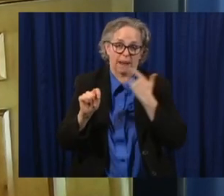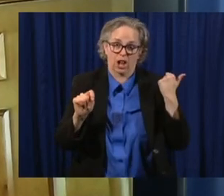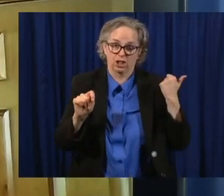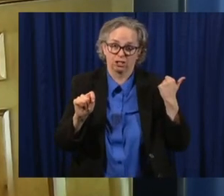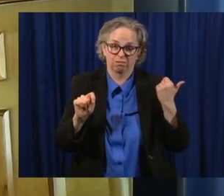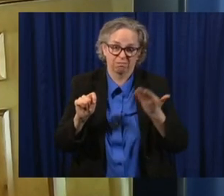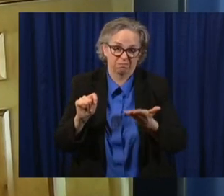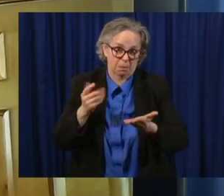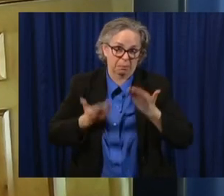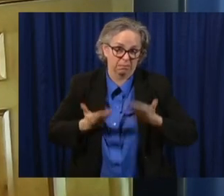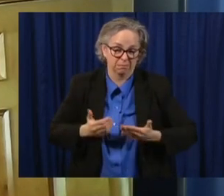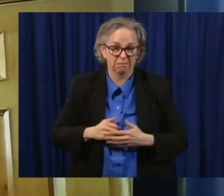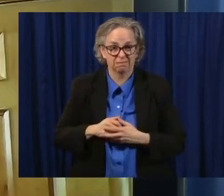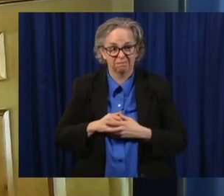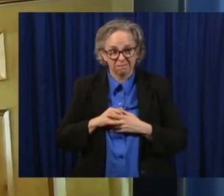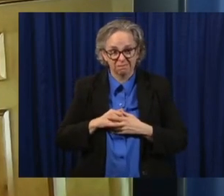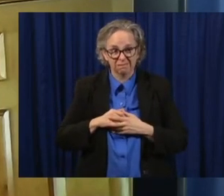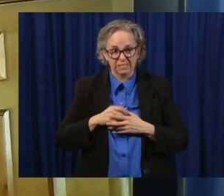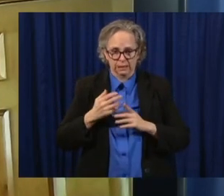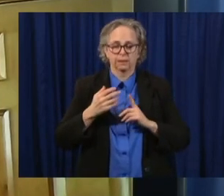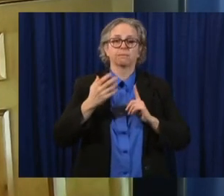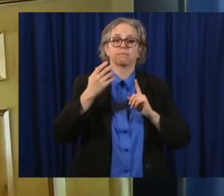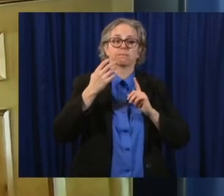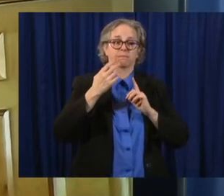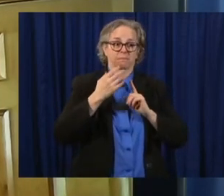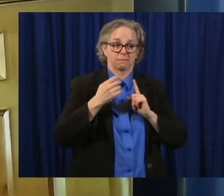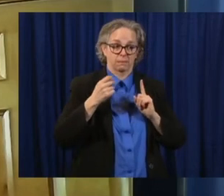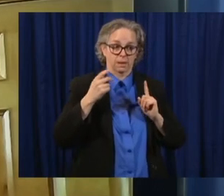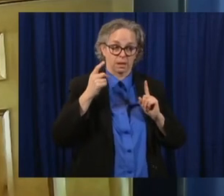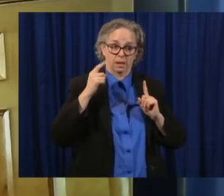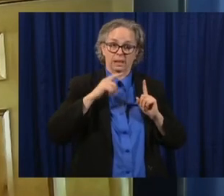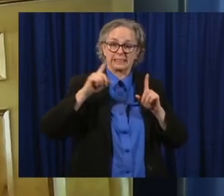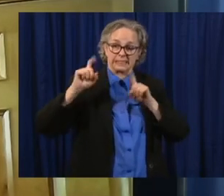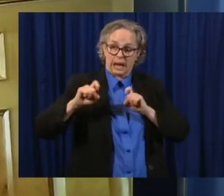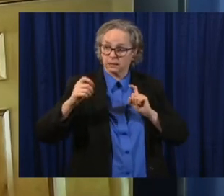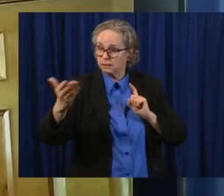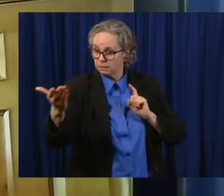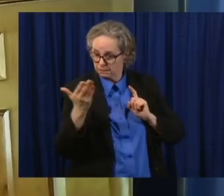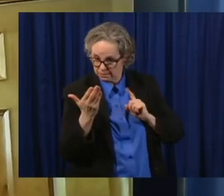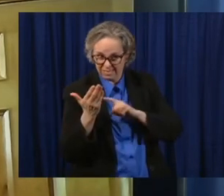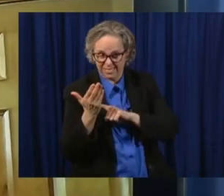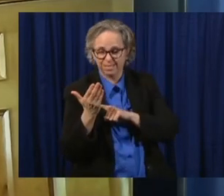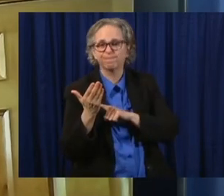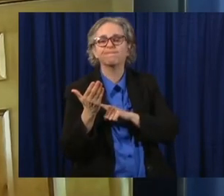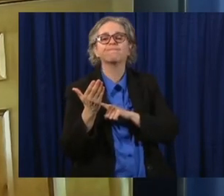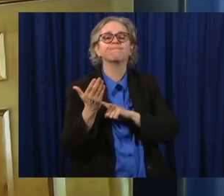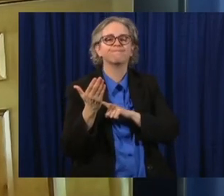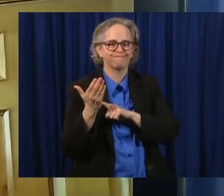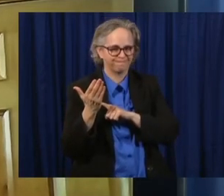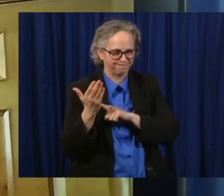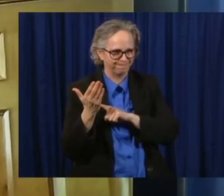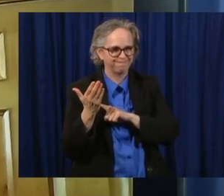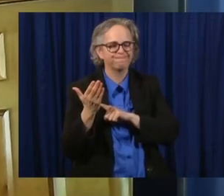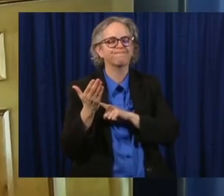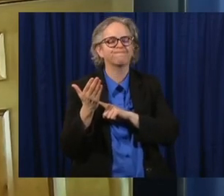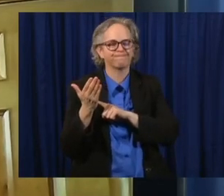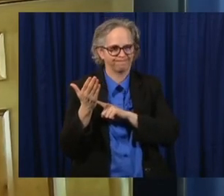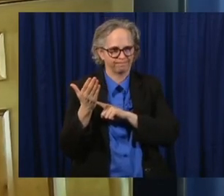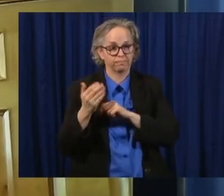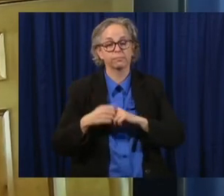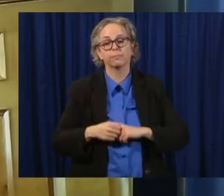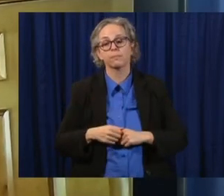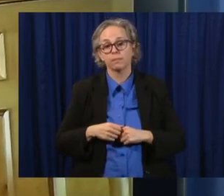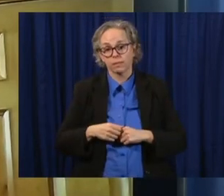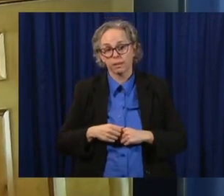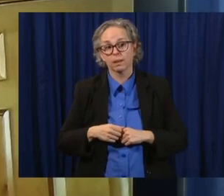to isolate until it was safe for him to not do so, which would mean that he didn't have symptoms, that it had been at least